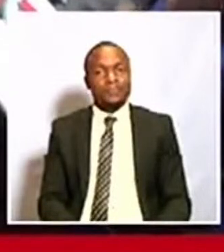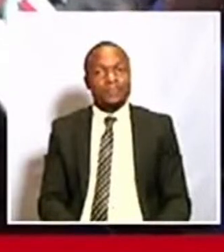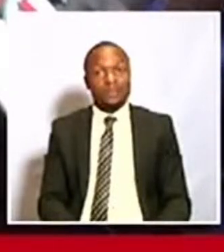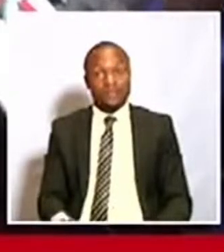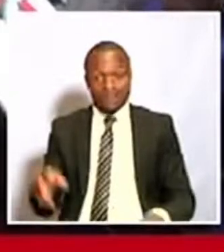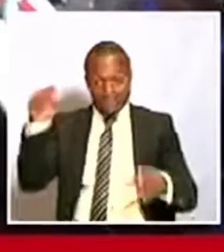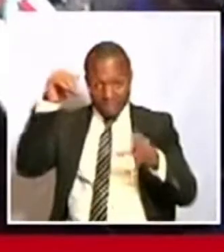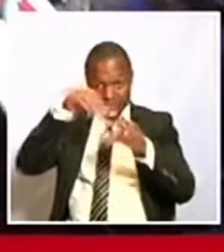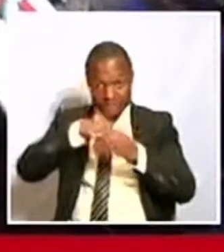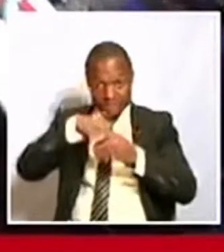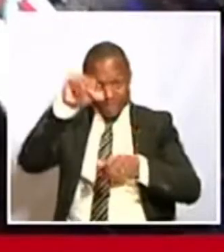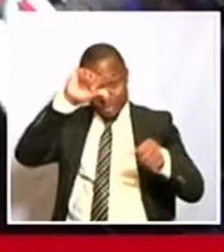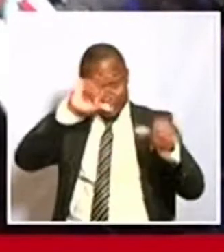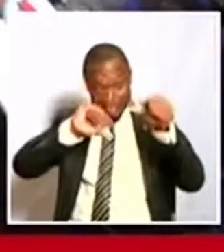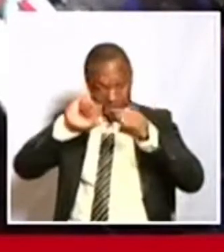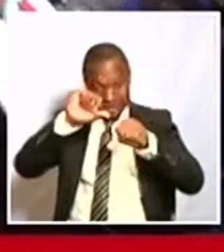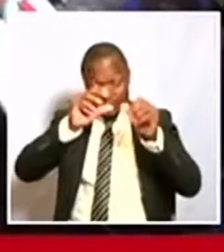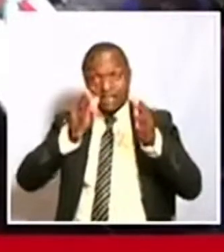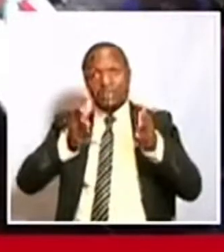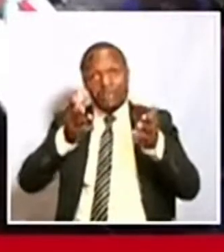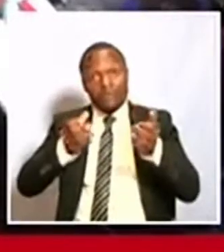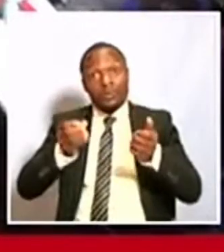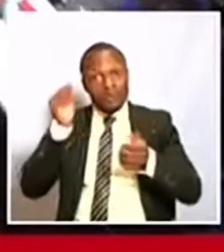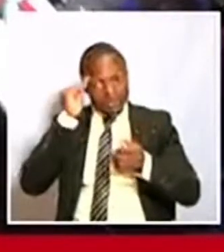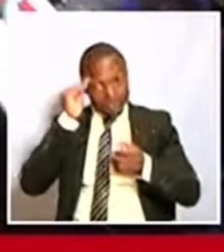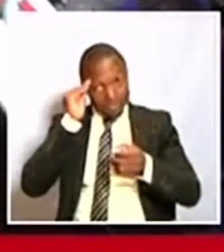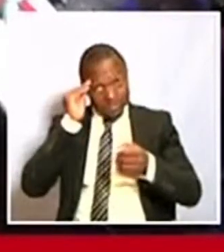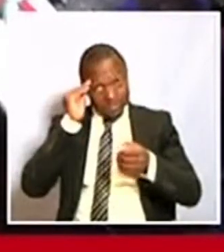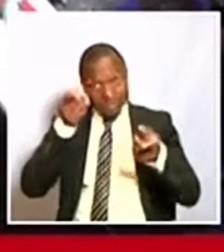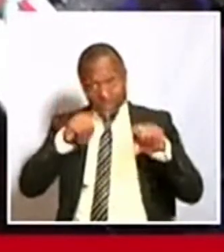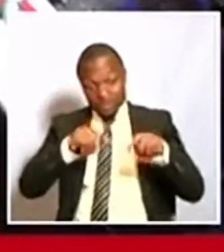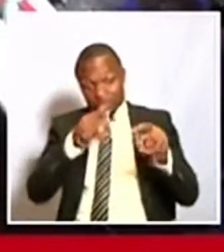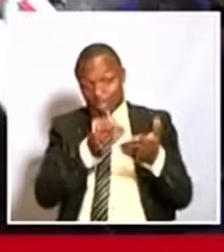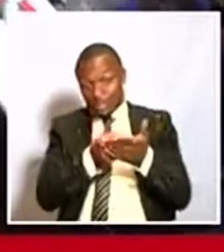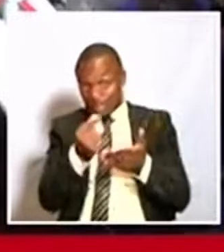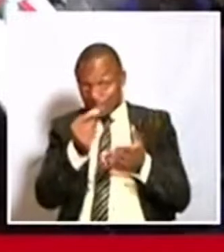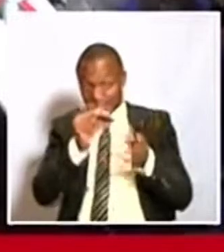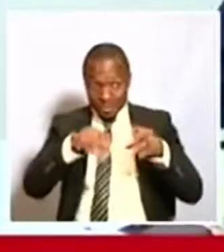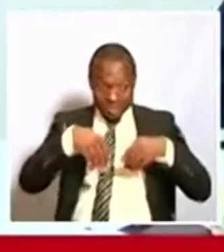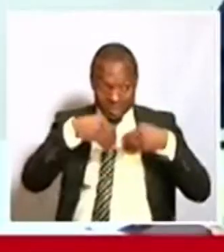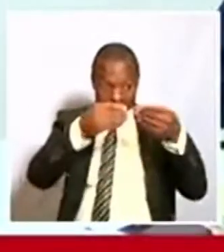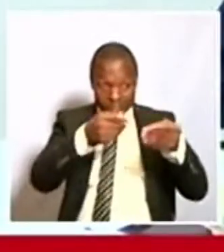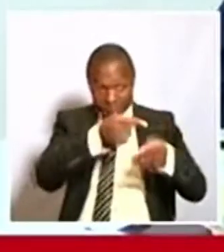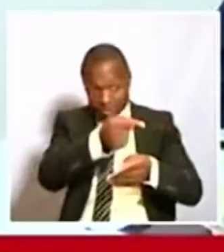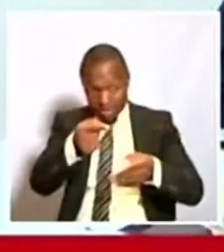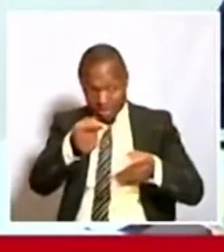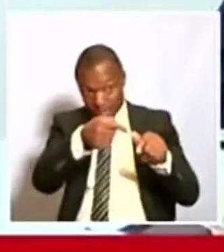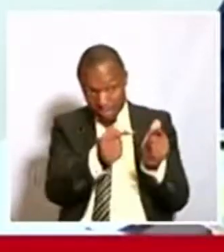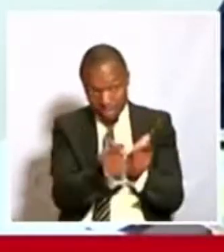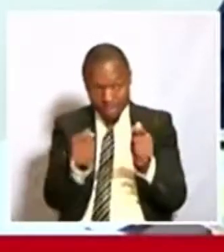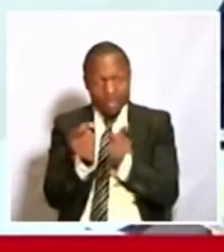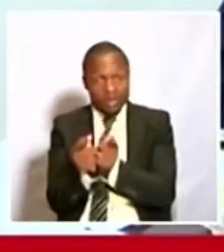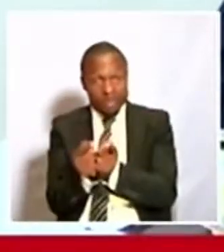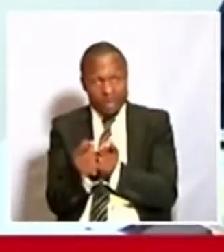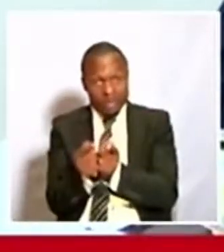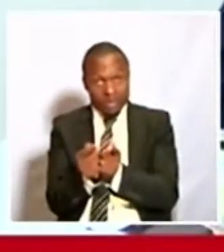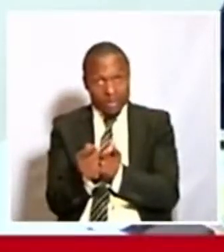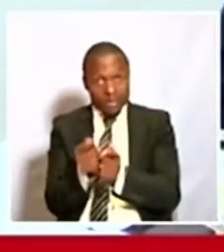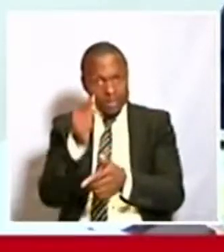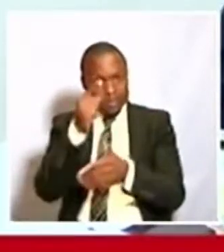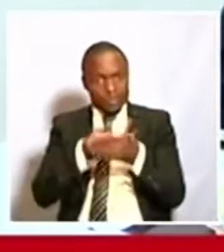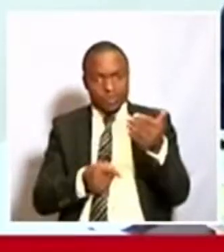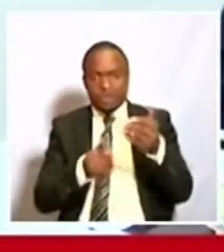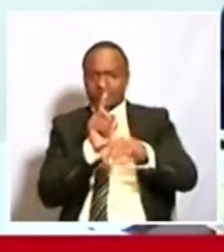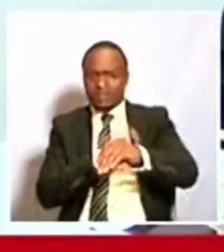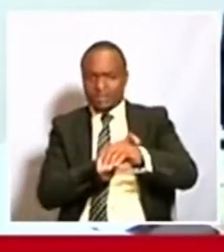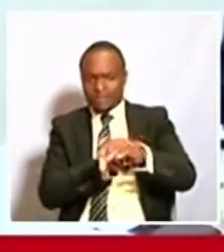internal auditor, first and foremost, I wanted to know when this money was given to these people and up to September, what was the duration